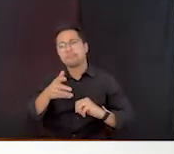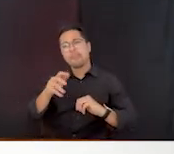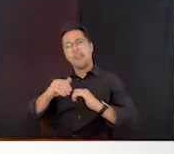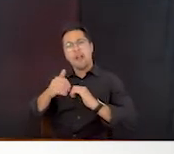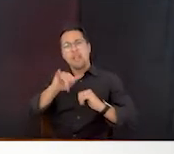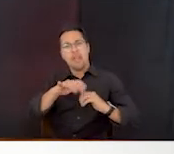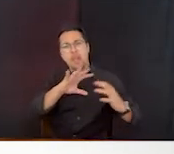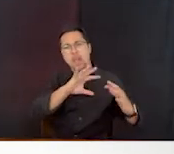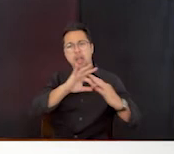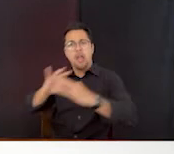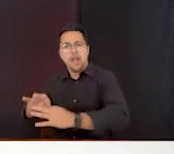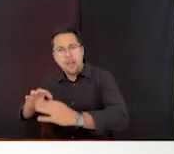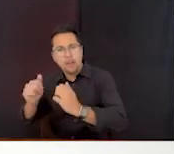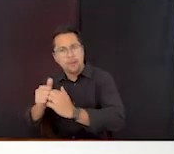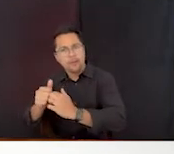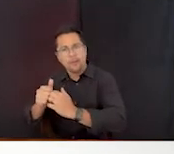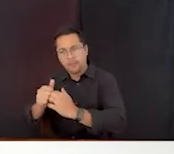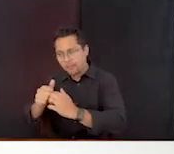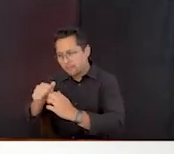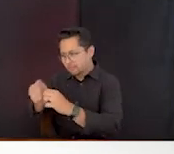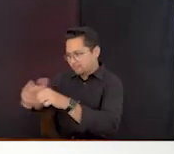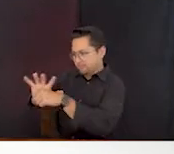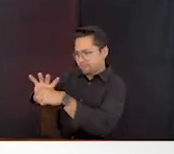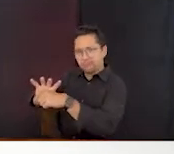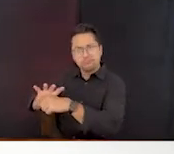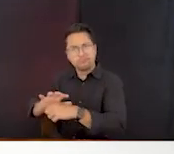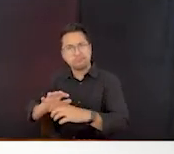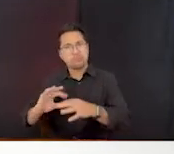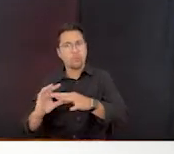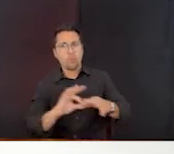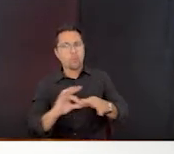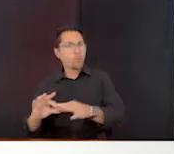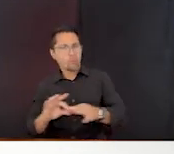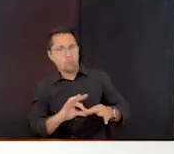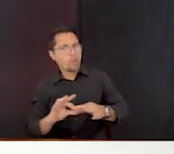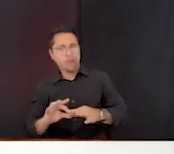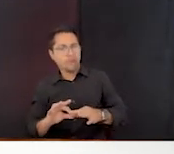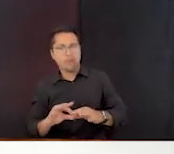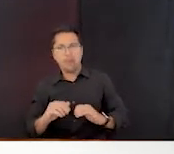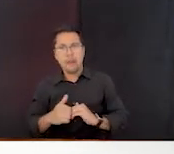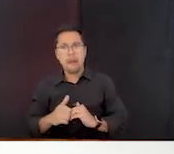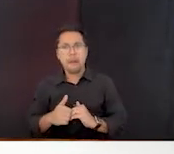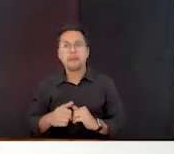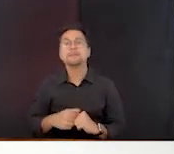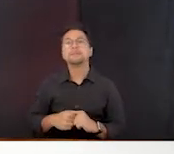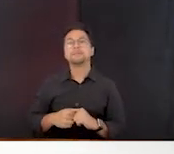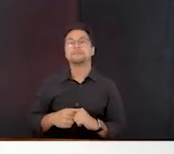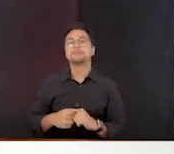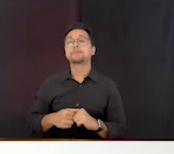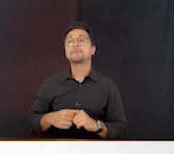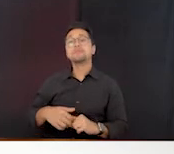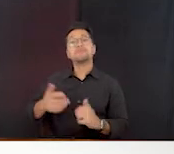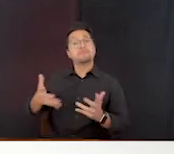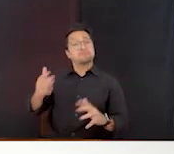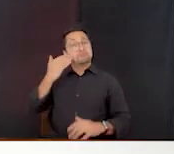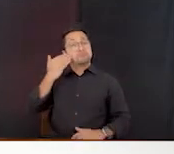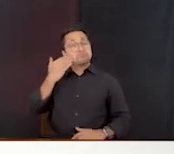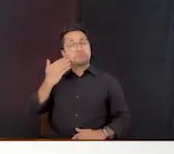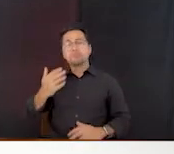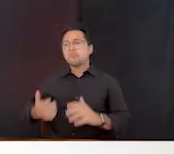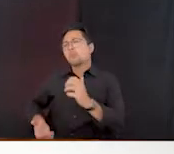education. And so we wanted to investigate how the social experiences of students